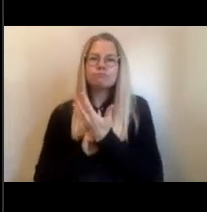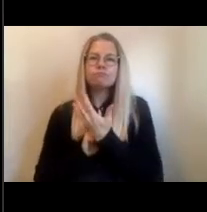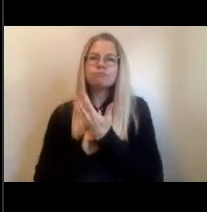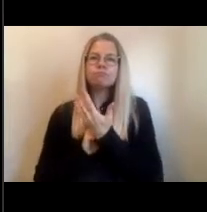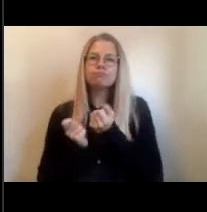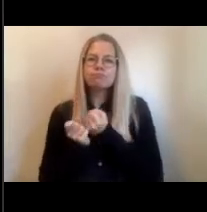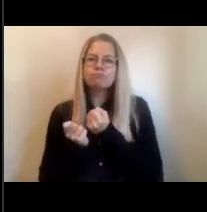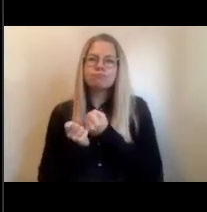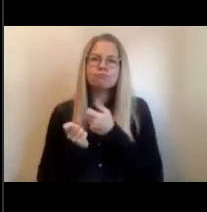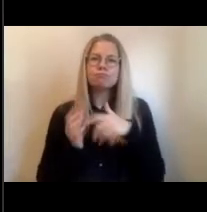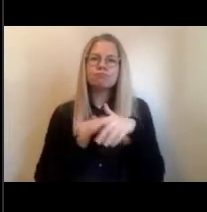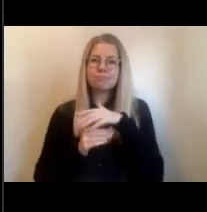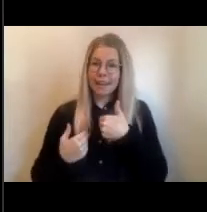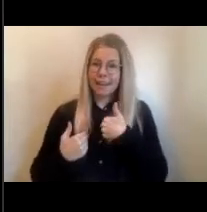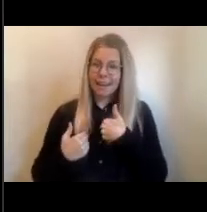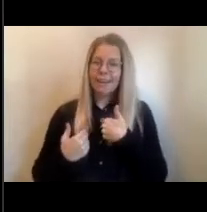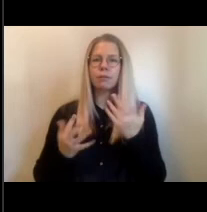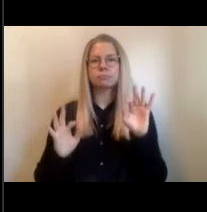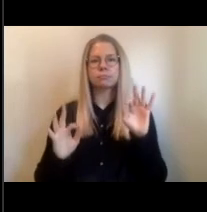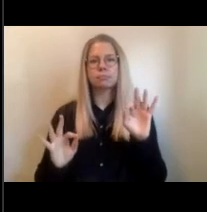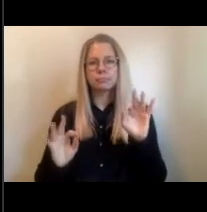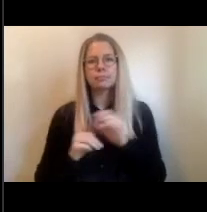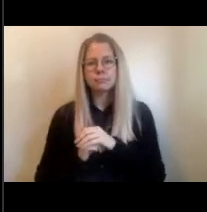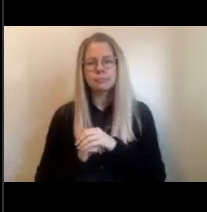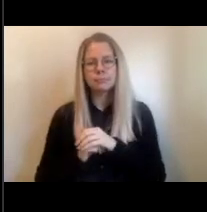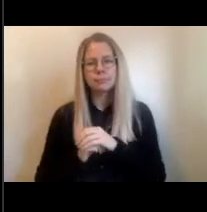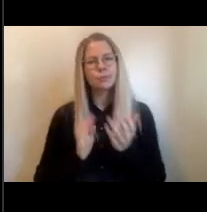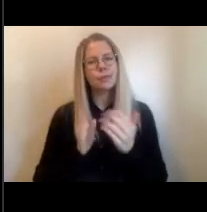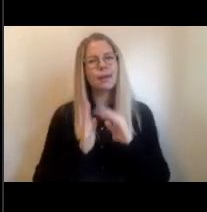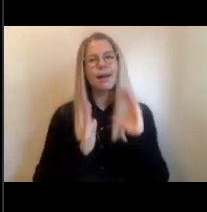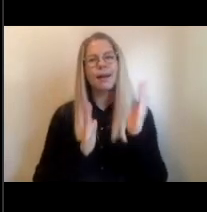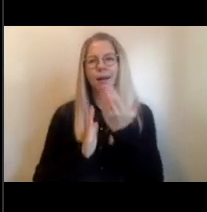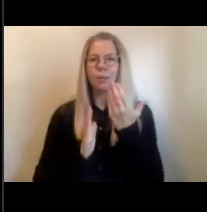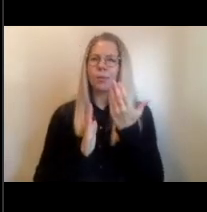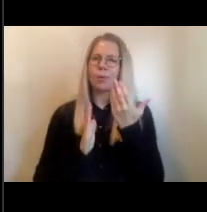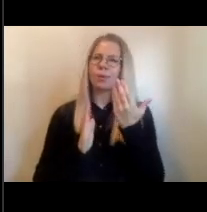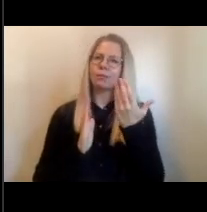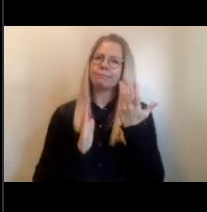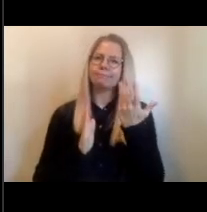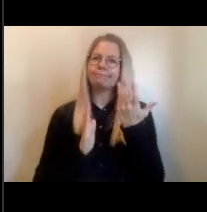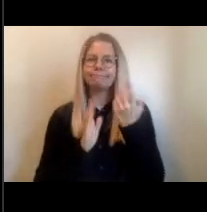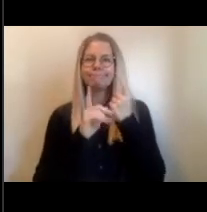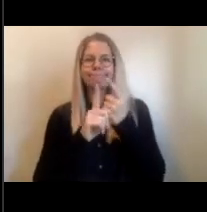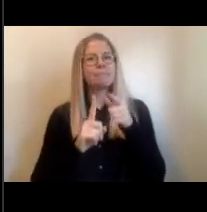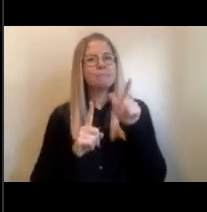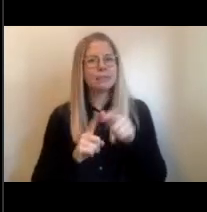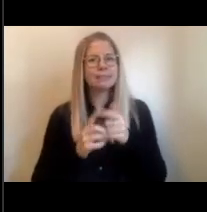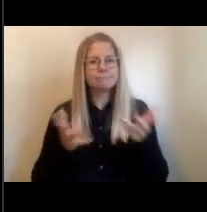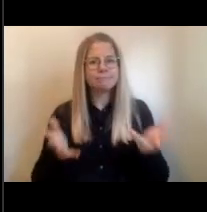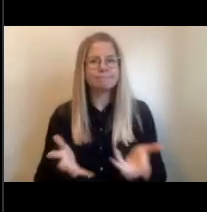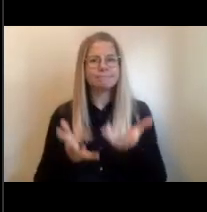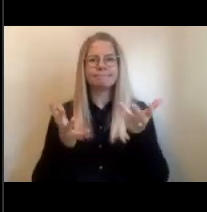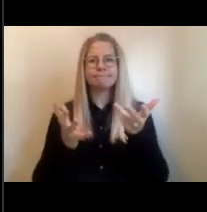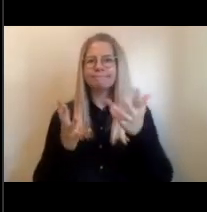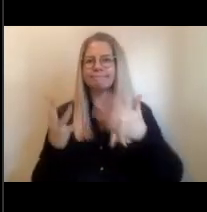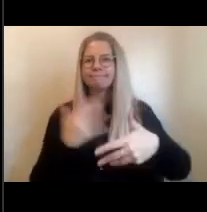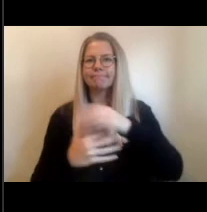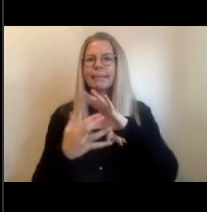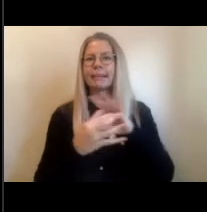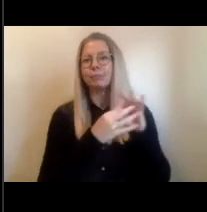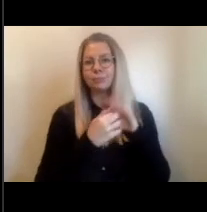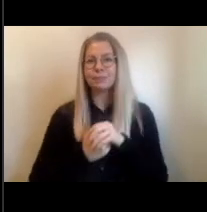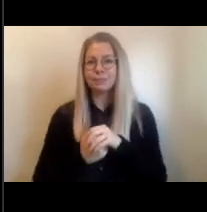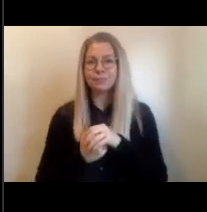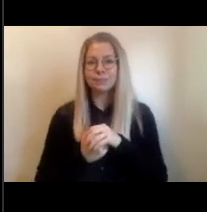need to work as a society to manage that, because social connection is incredibly important. Okay, I've talked for about